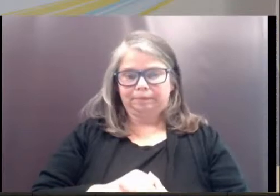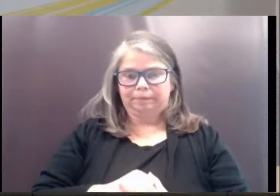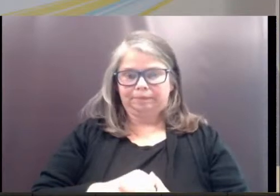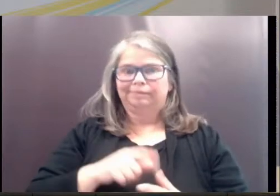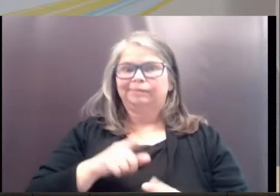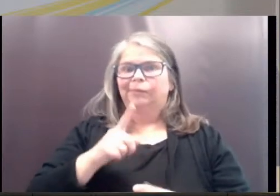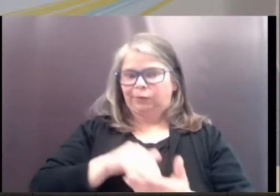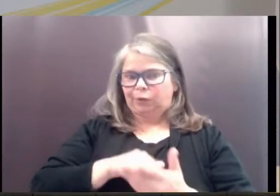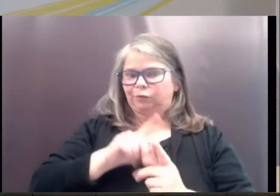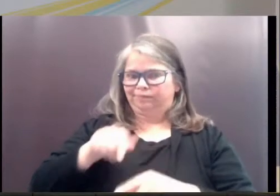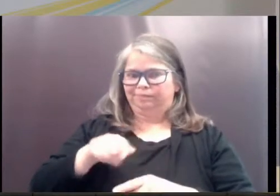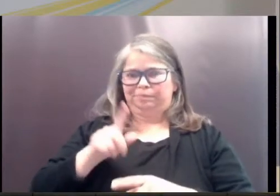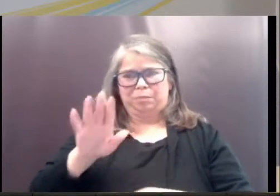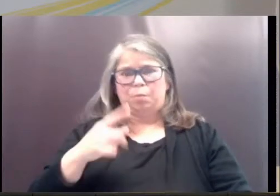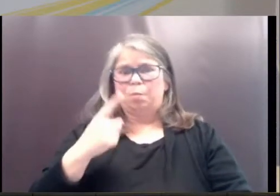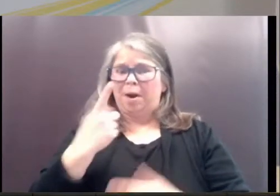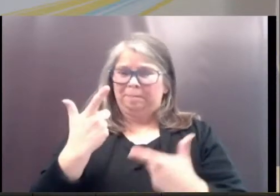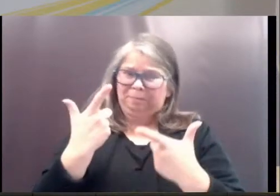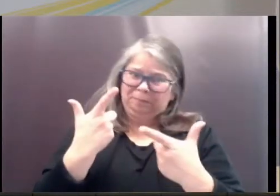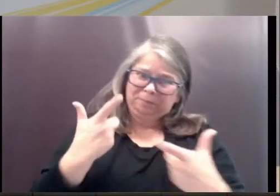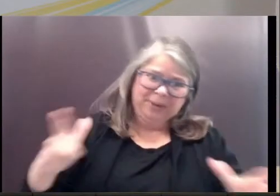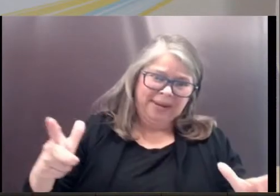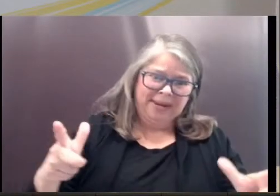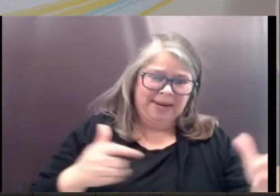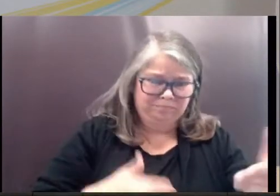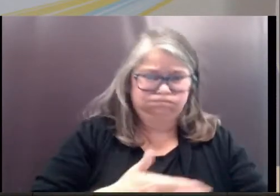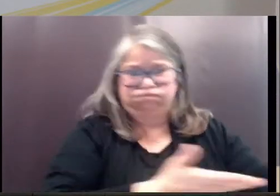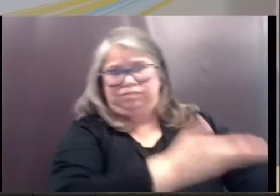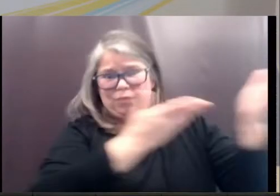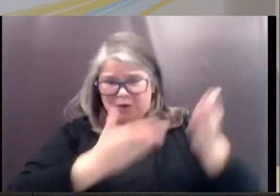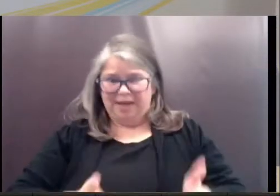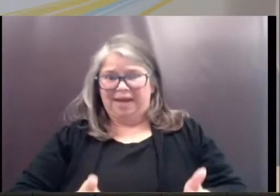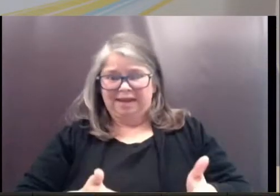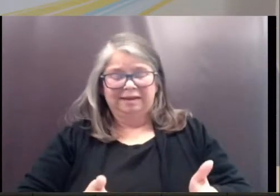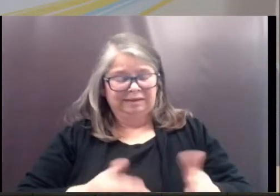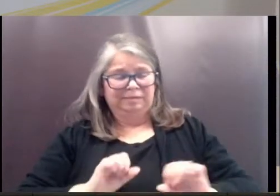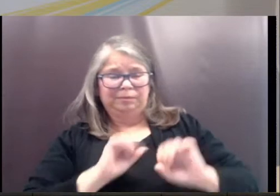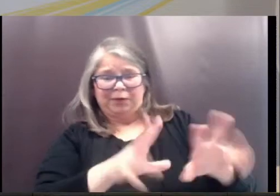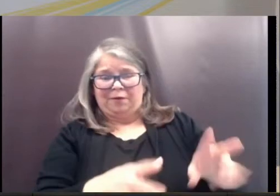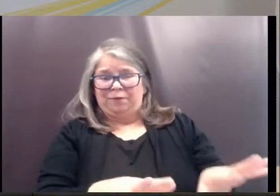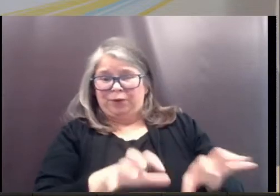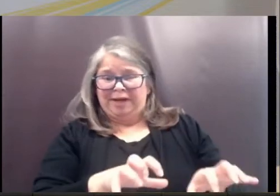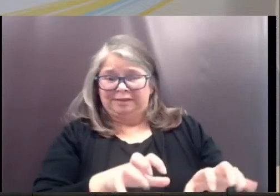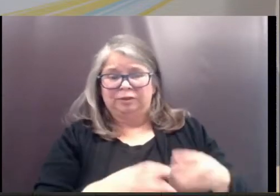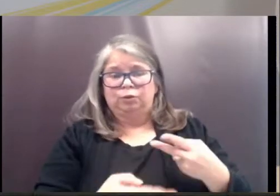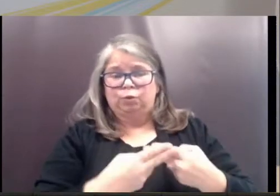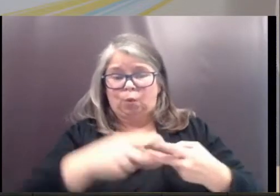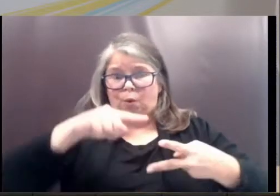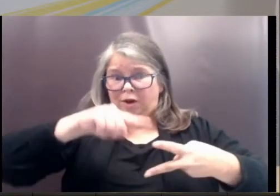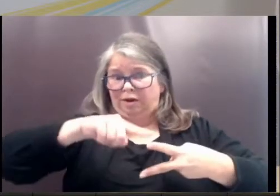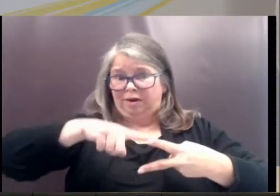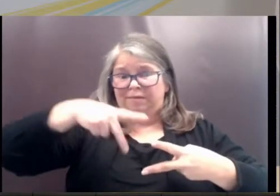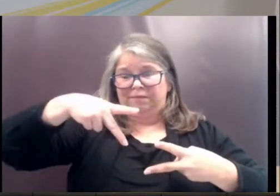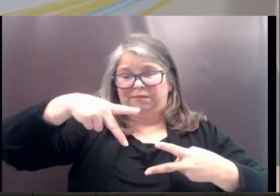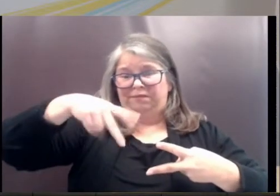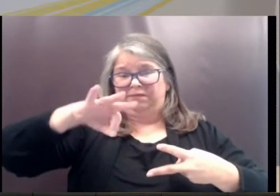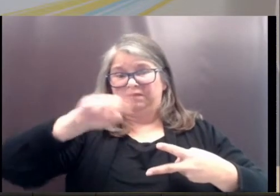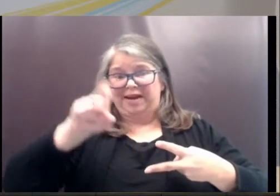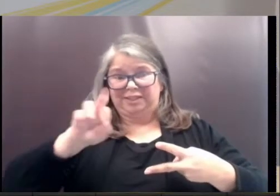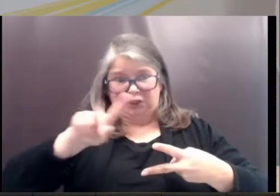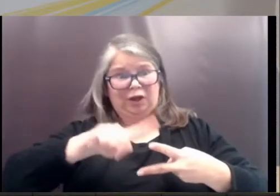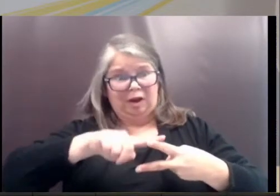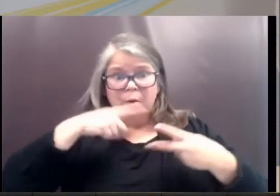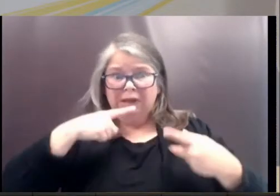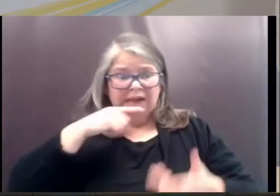backup freezer, so we would be able to store as much Pfizer vaccine as they could give us. And